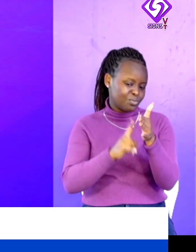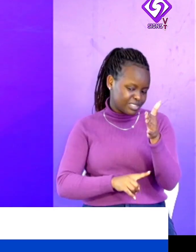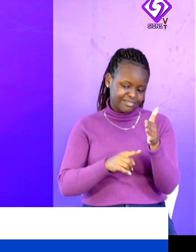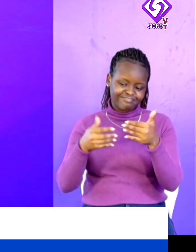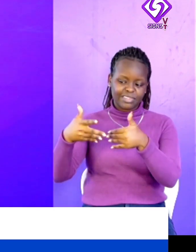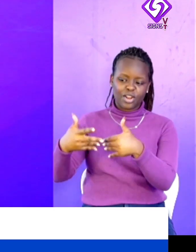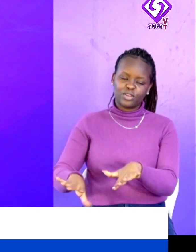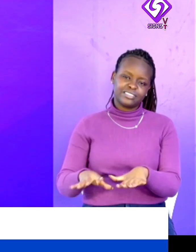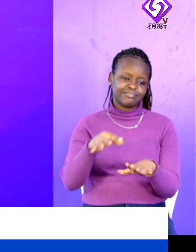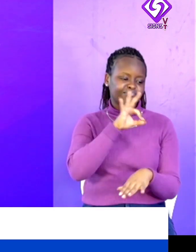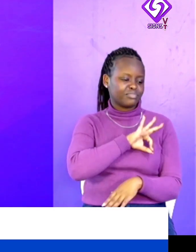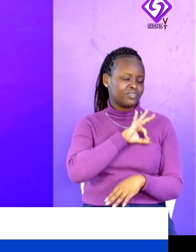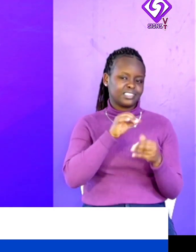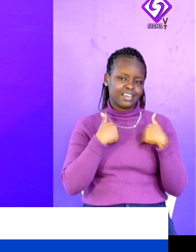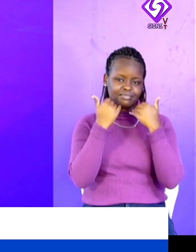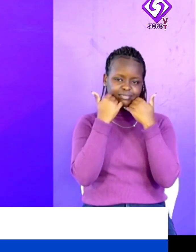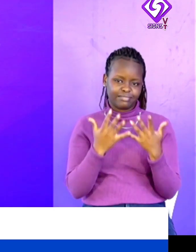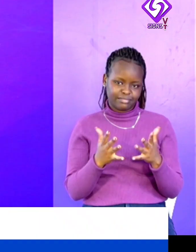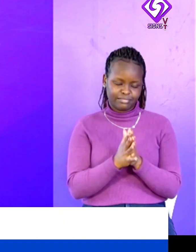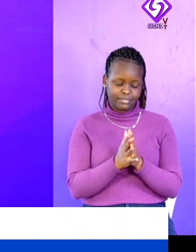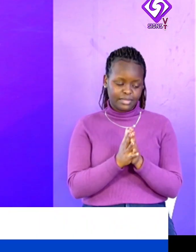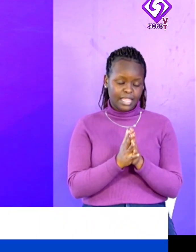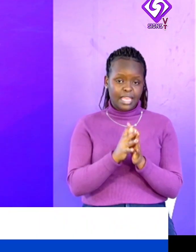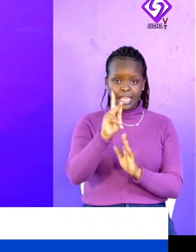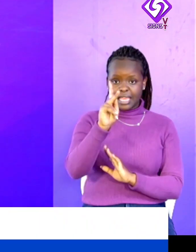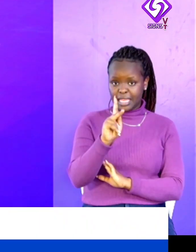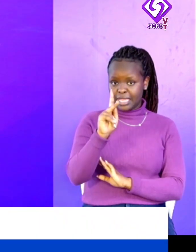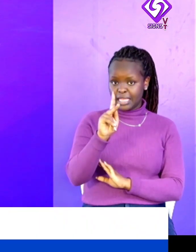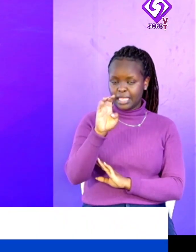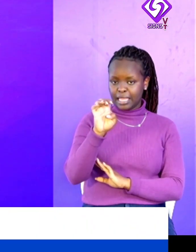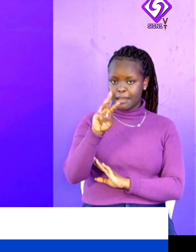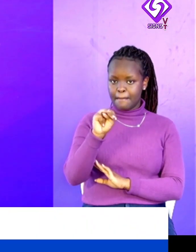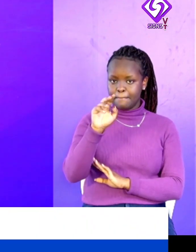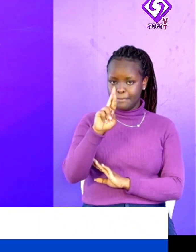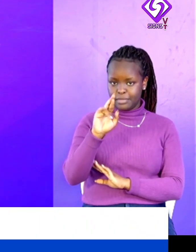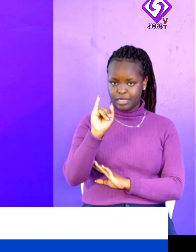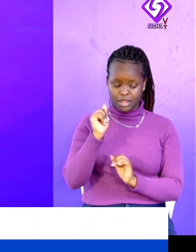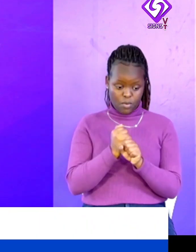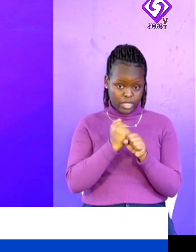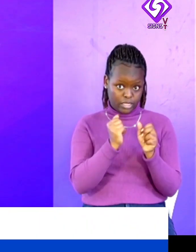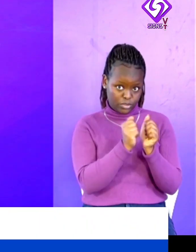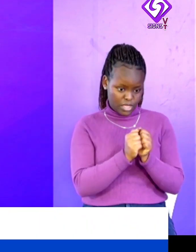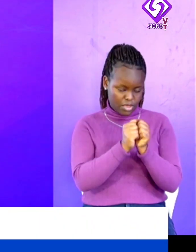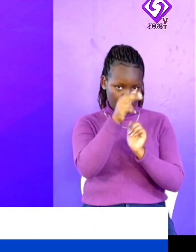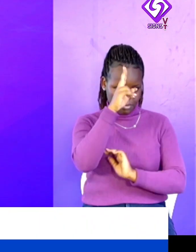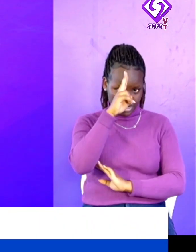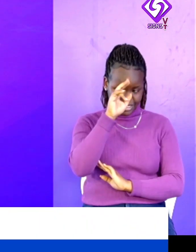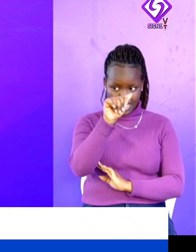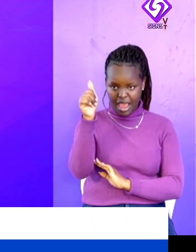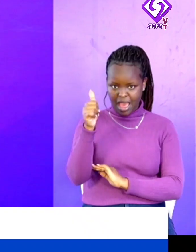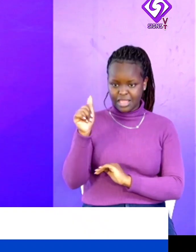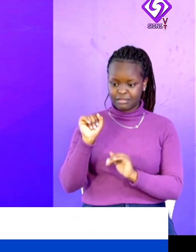Health Inspectorate Services is leading the operation, working in collaboration with the police and other